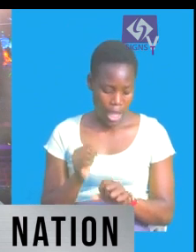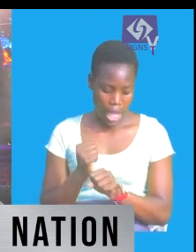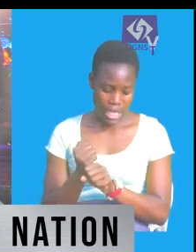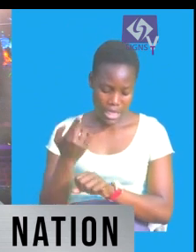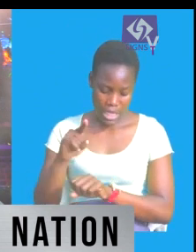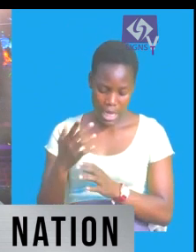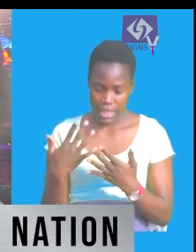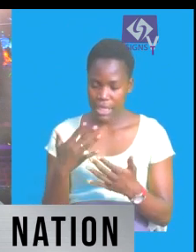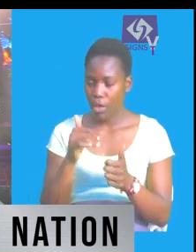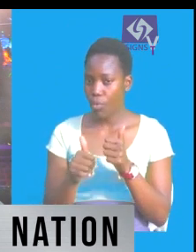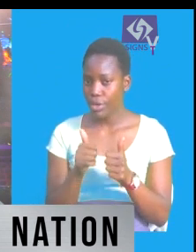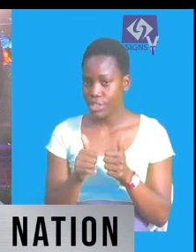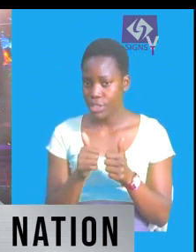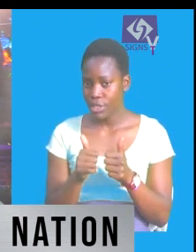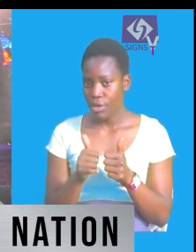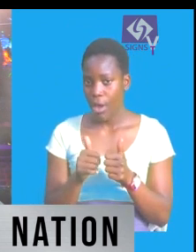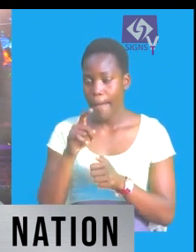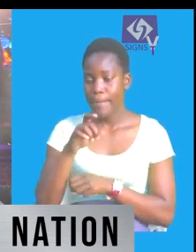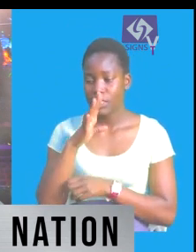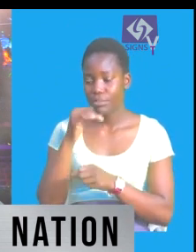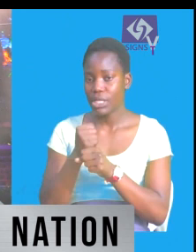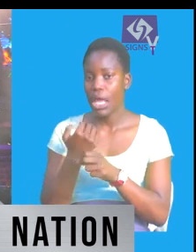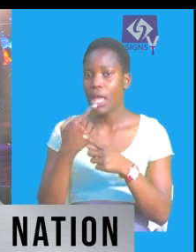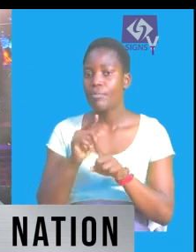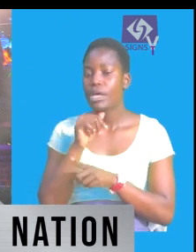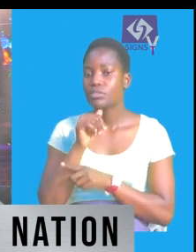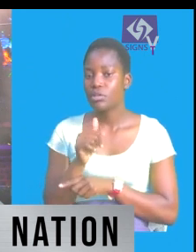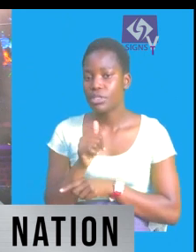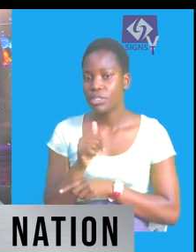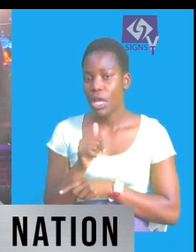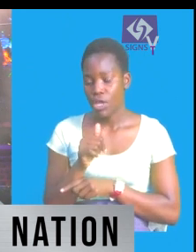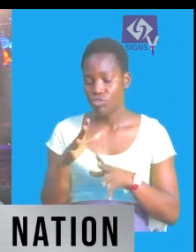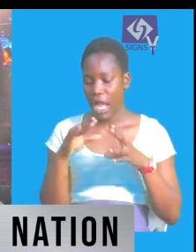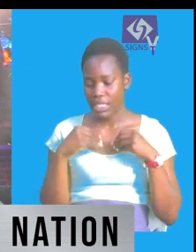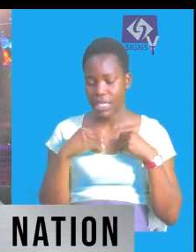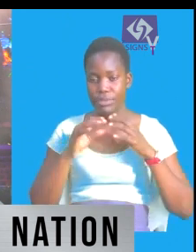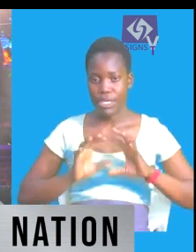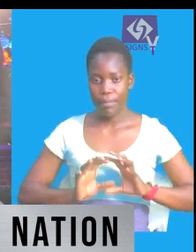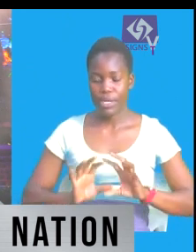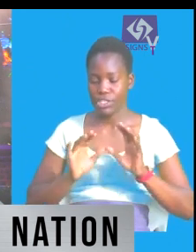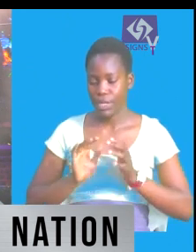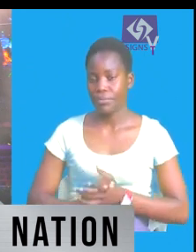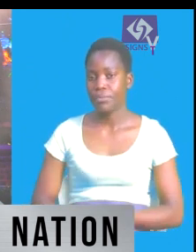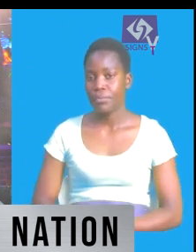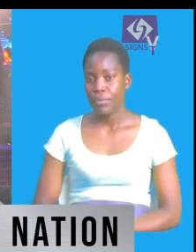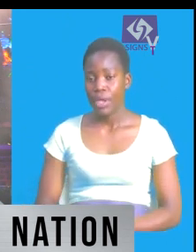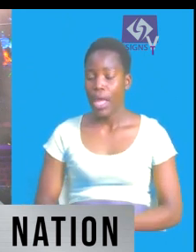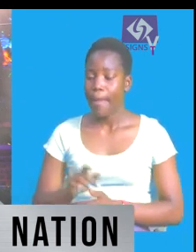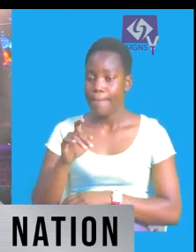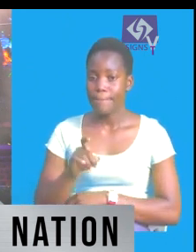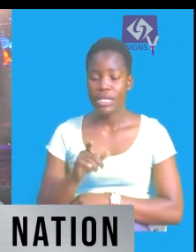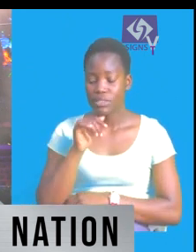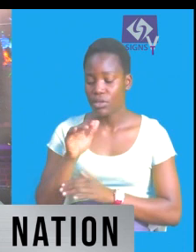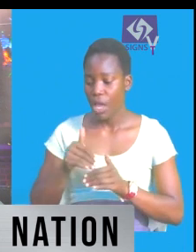thing that is supposed to be done, but not to succumb to pressure. Yeah, he shouldn't